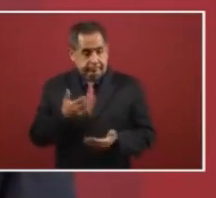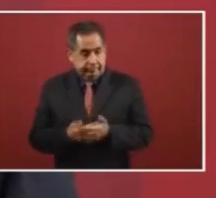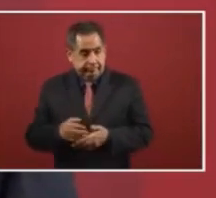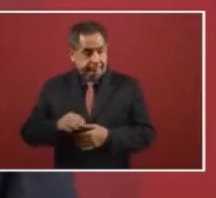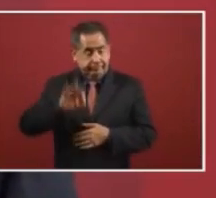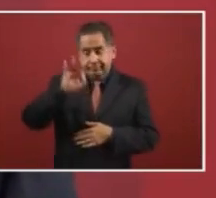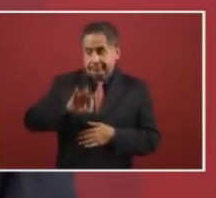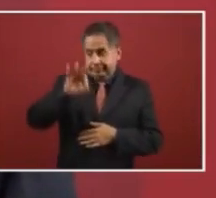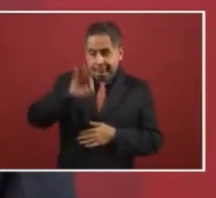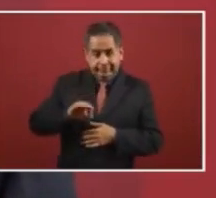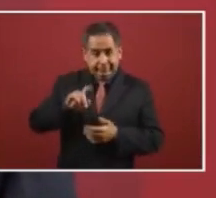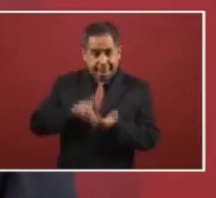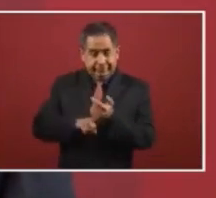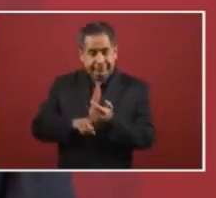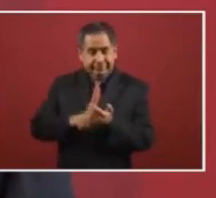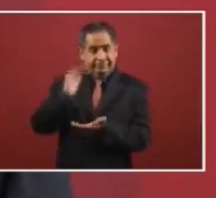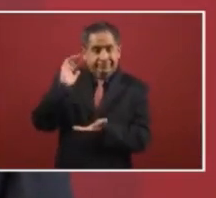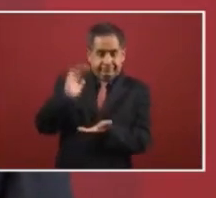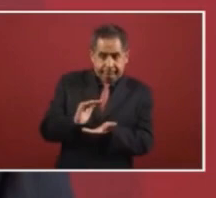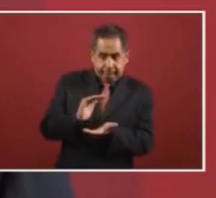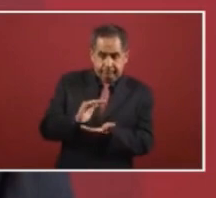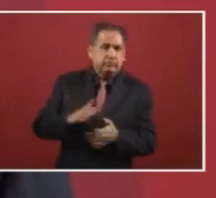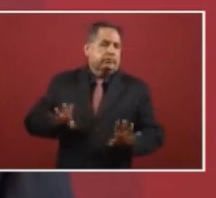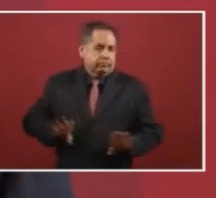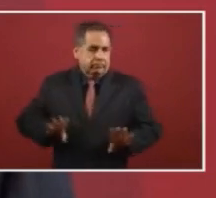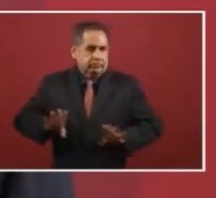the low rates.